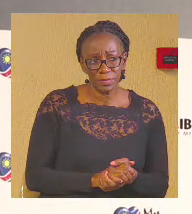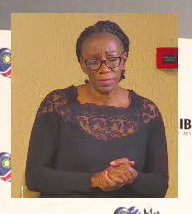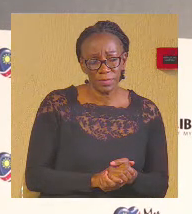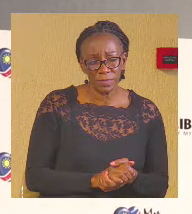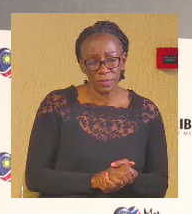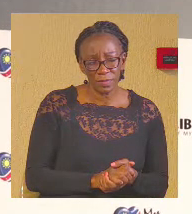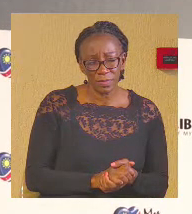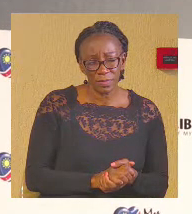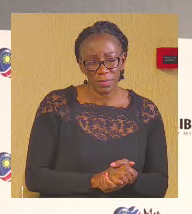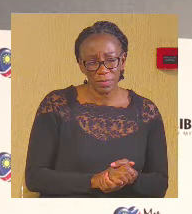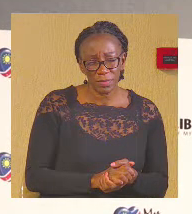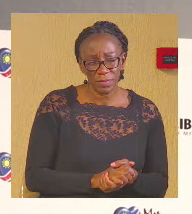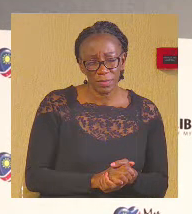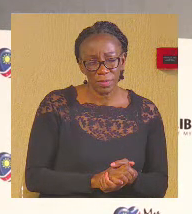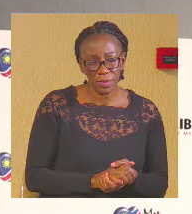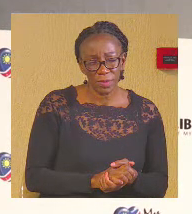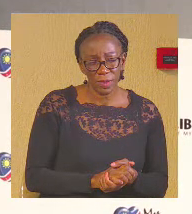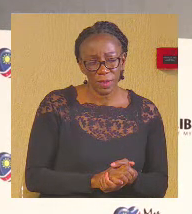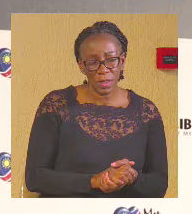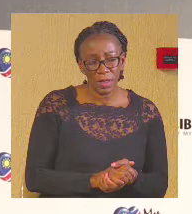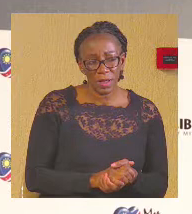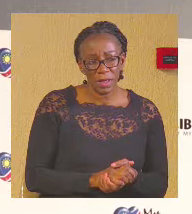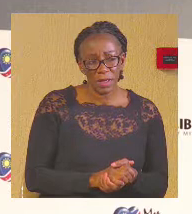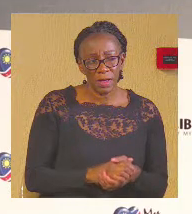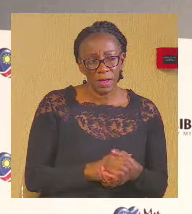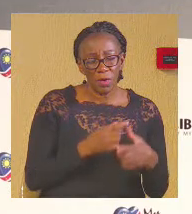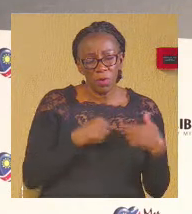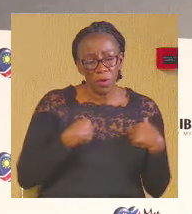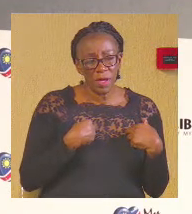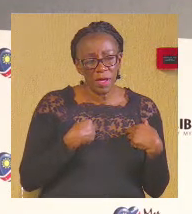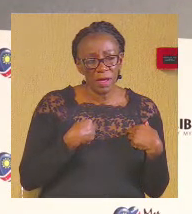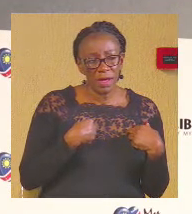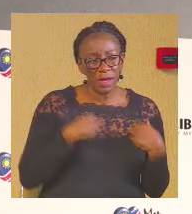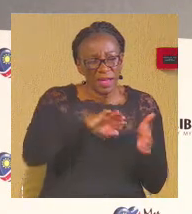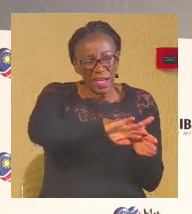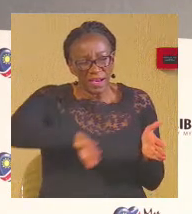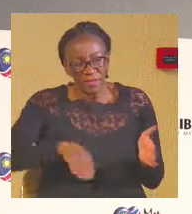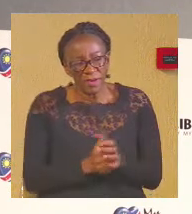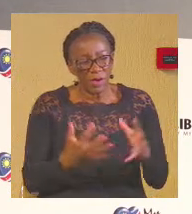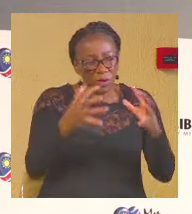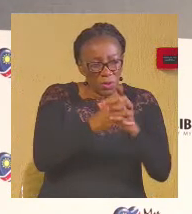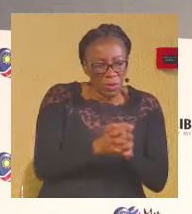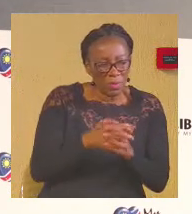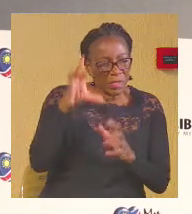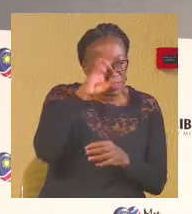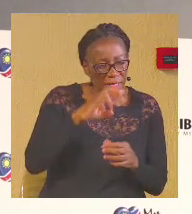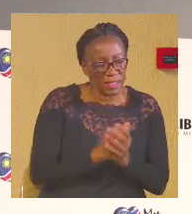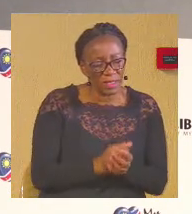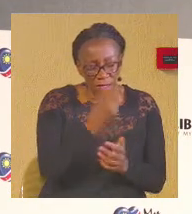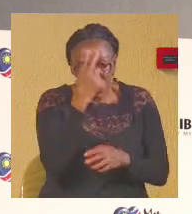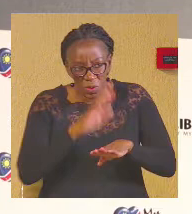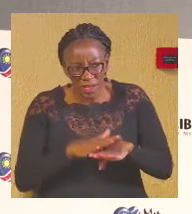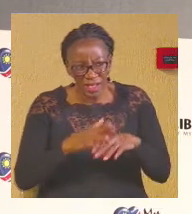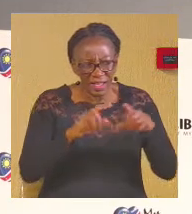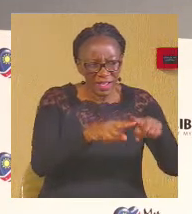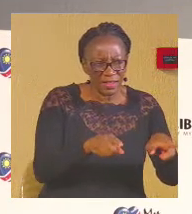into let's take commerce out and look more into the regions in case should we have community transmission where we have the virus spreading